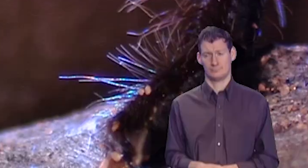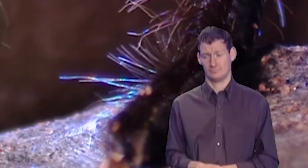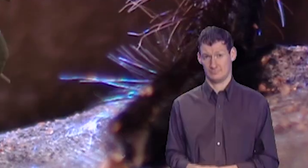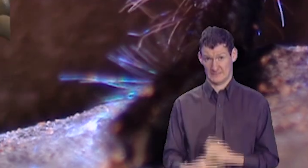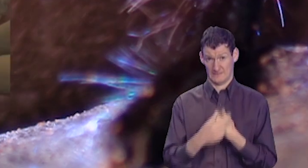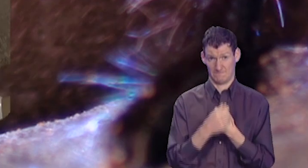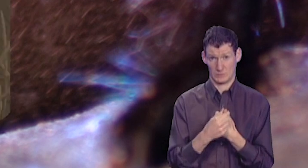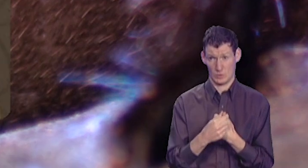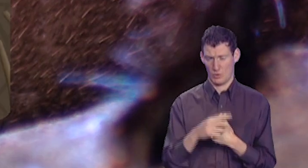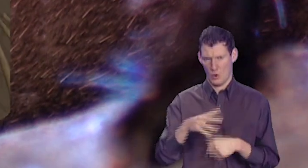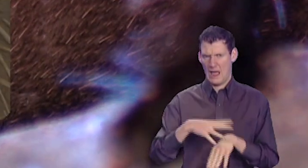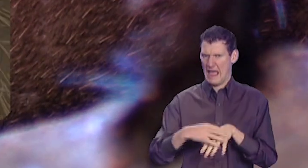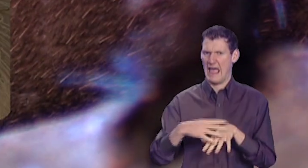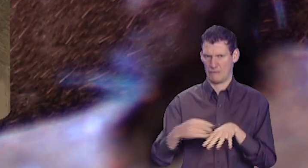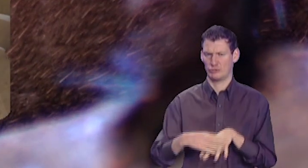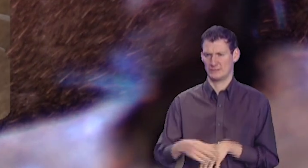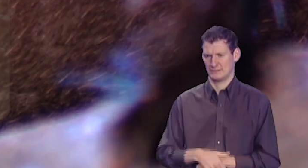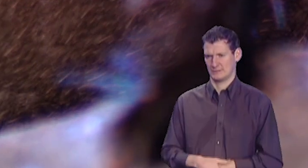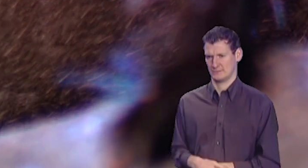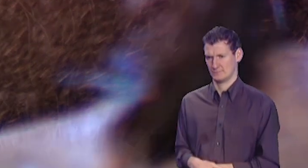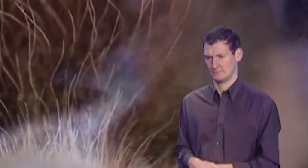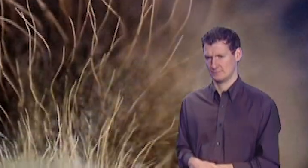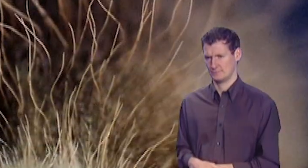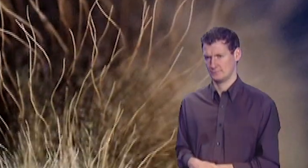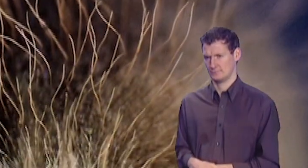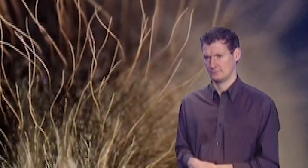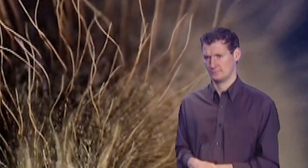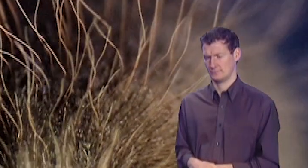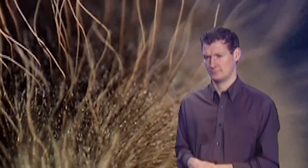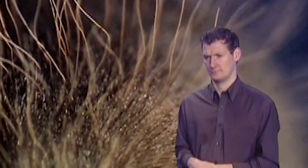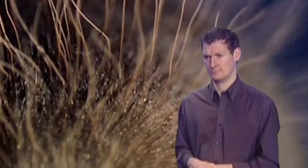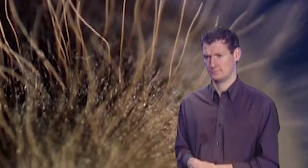Number one, they are very hairy.